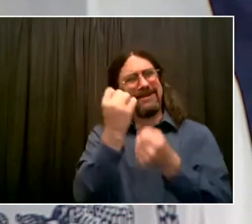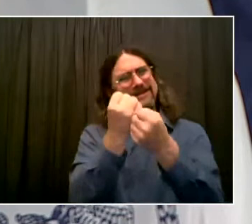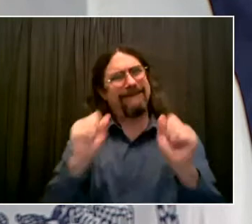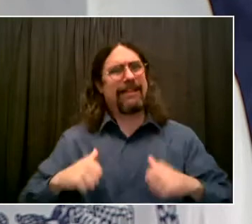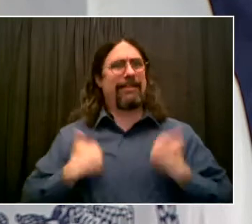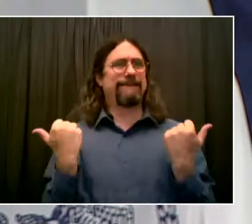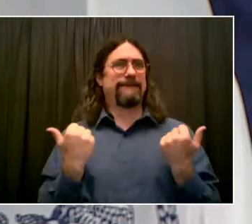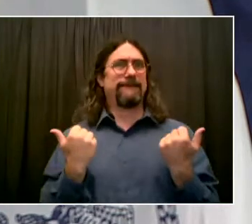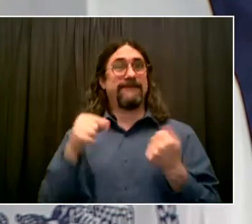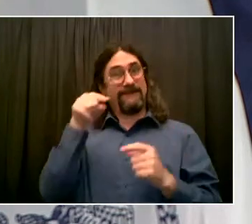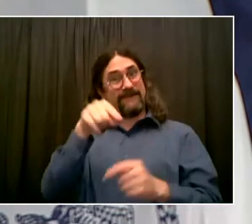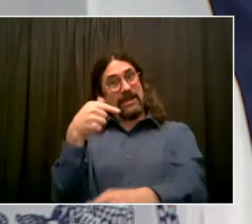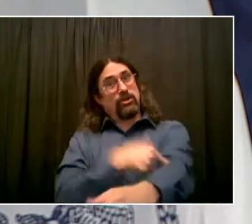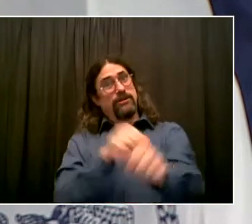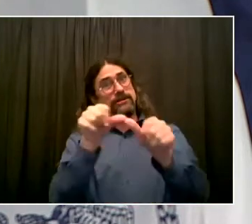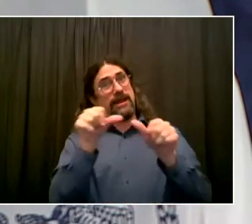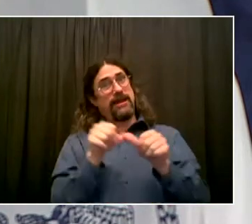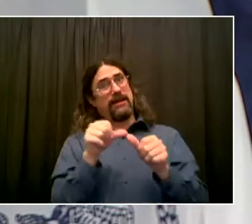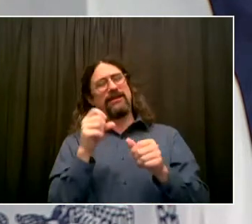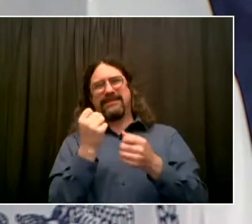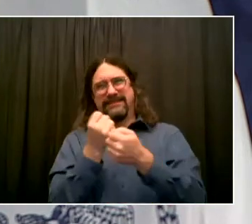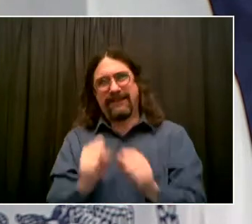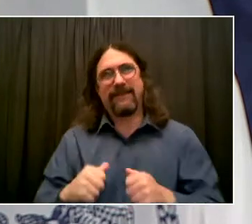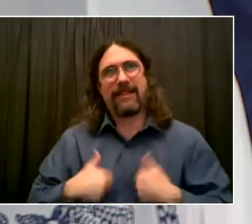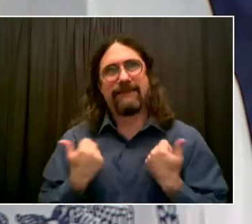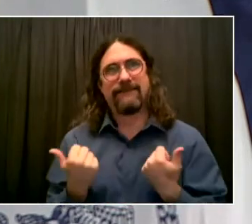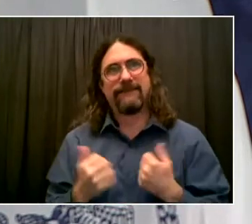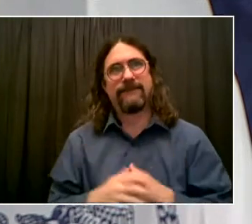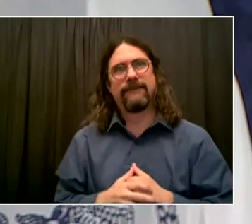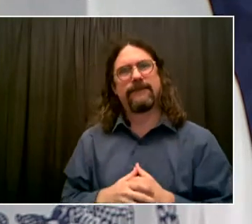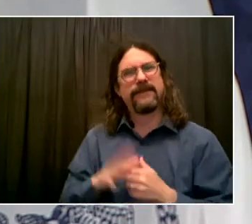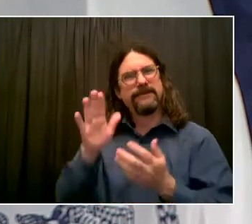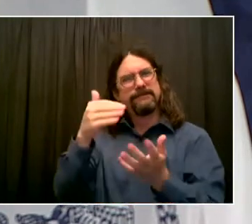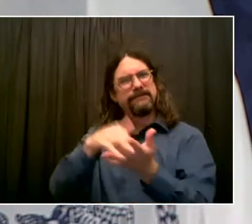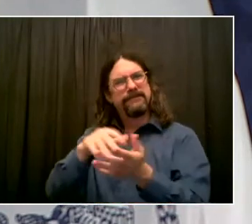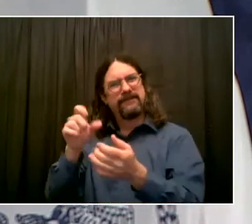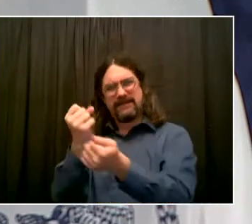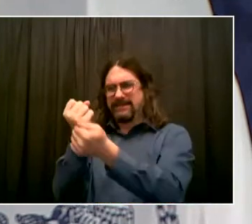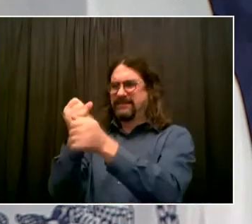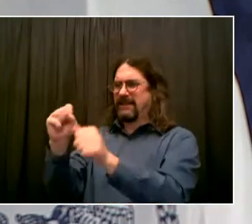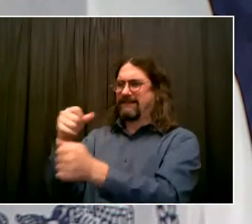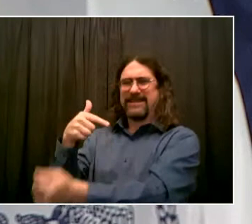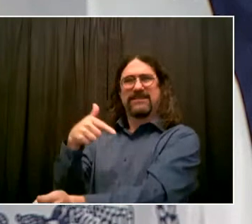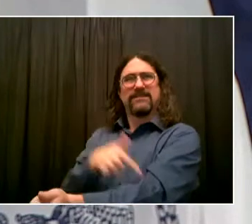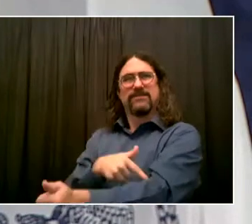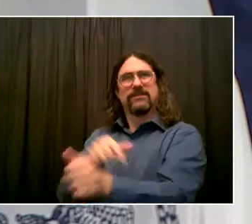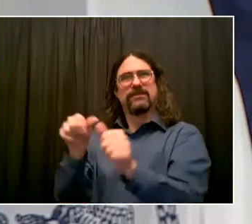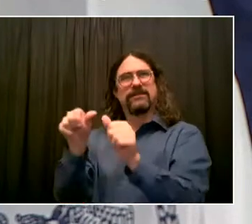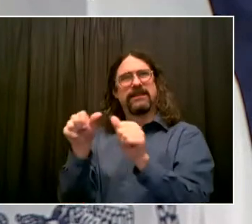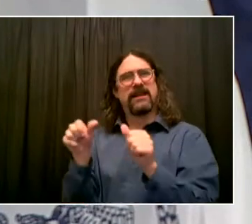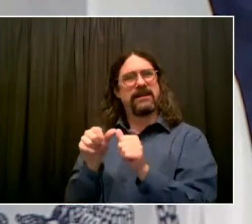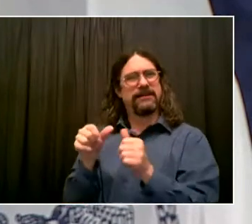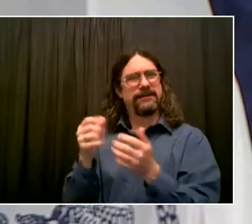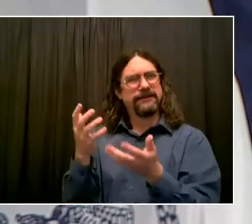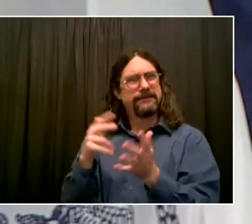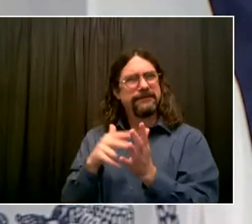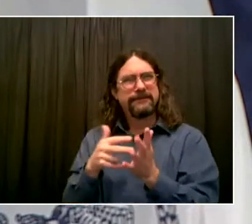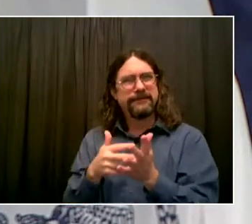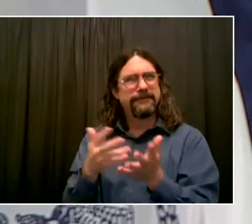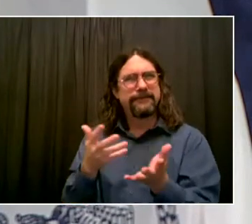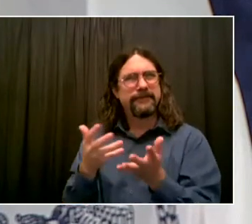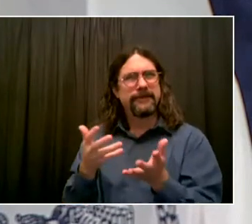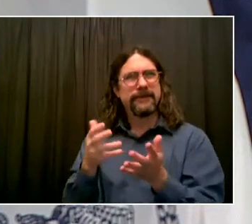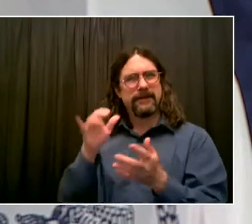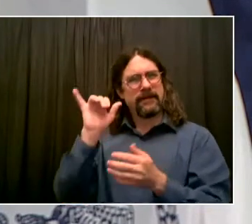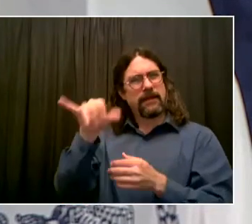was important to talk about this a little differently. So you're using the term that a lot of people do use. We said we believe in overdose